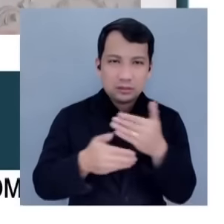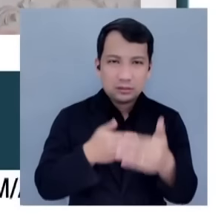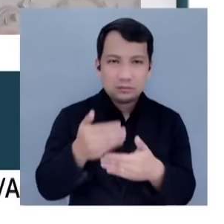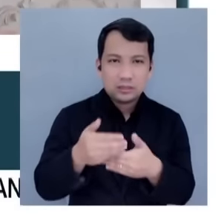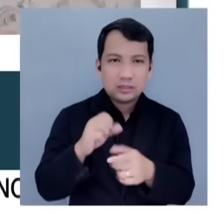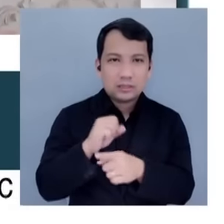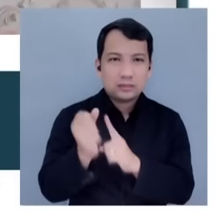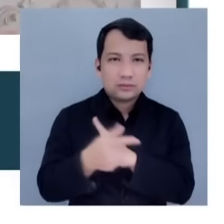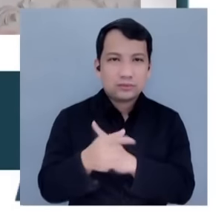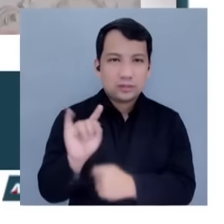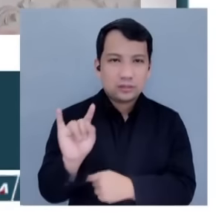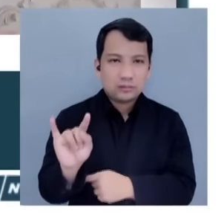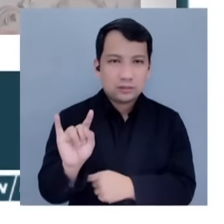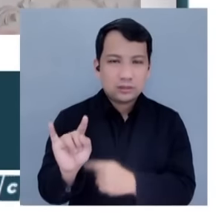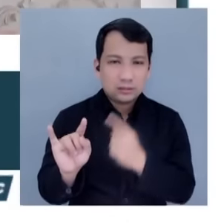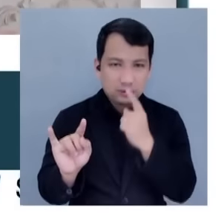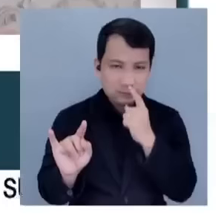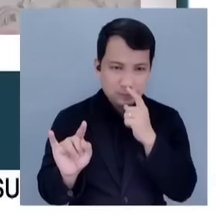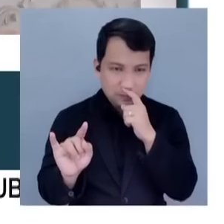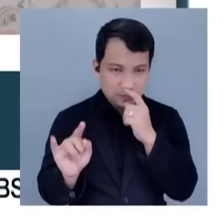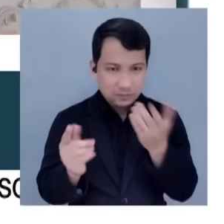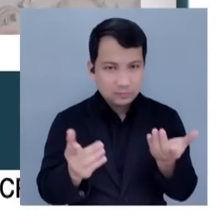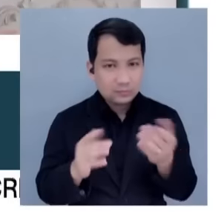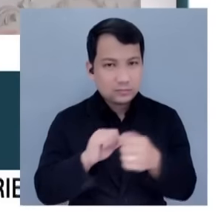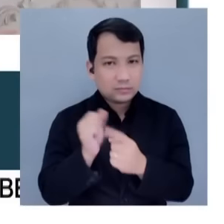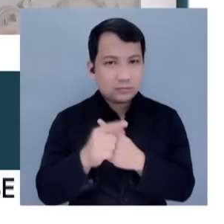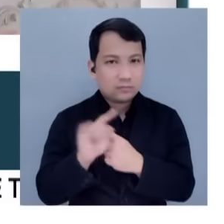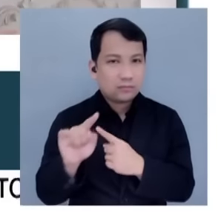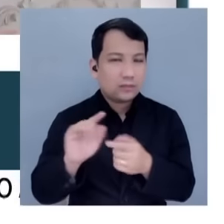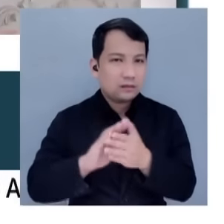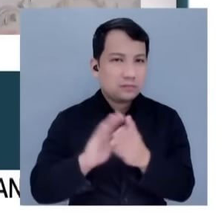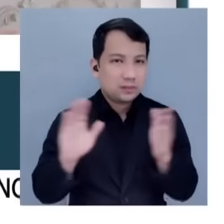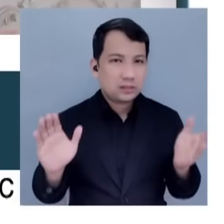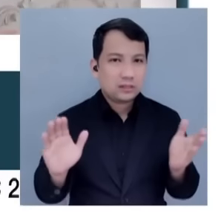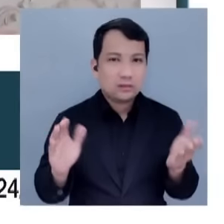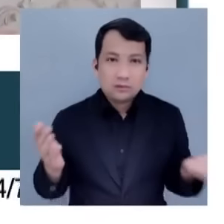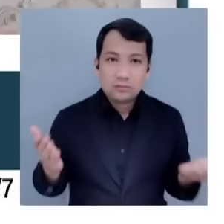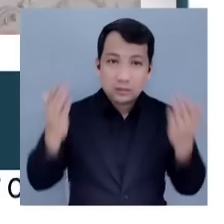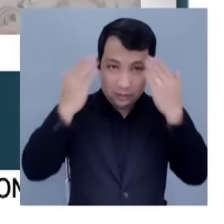media, sa mga media, social media giants. We don't know.